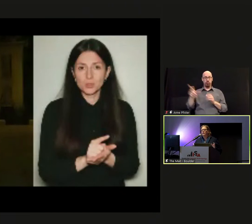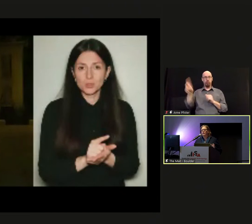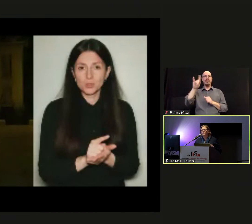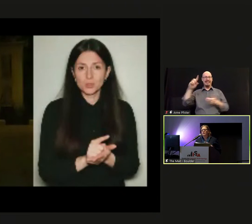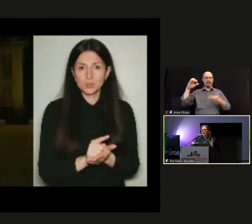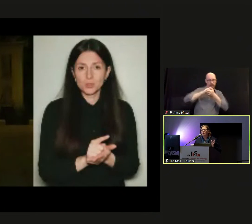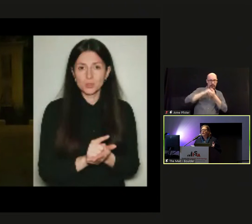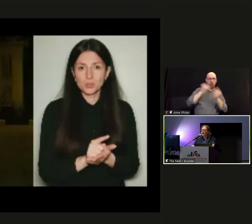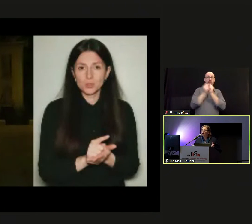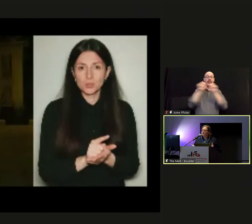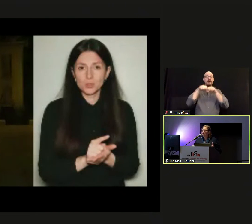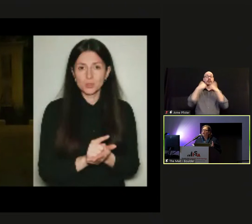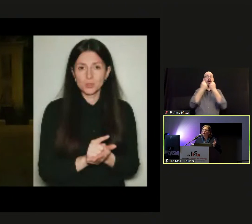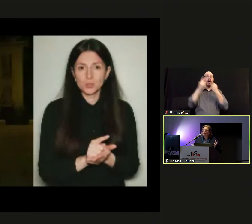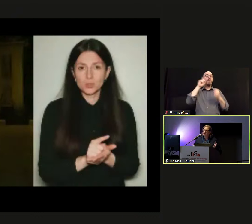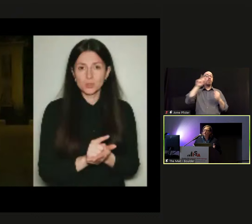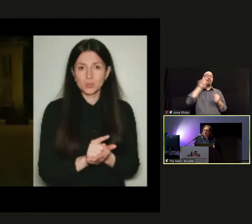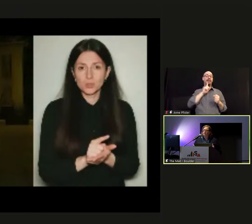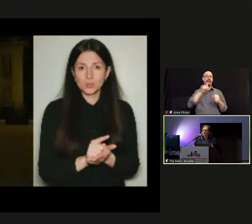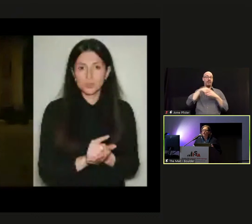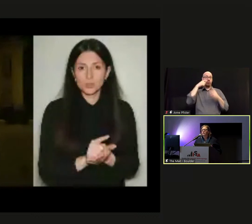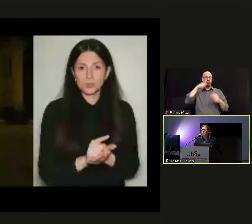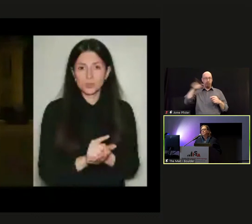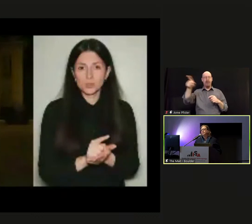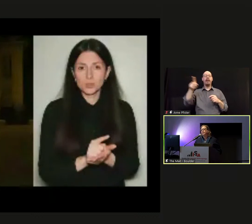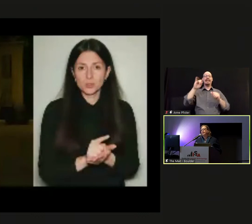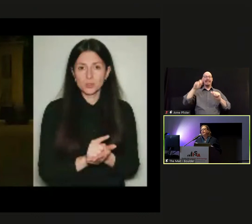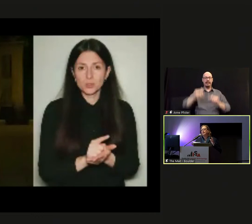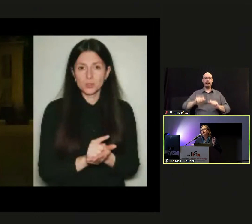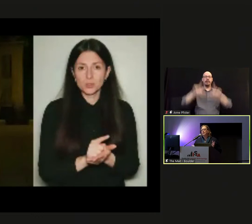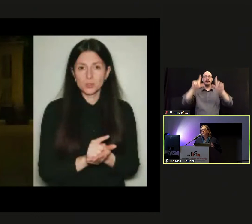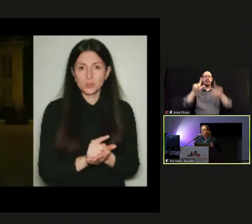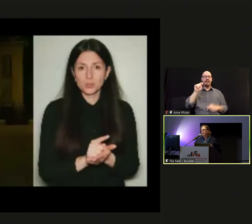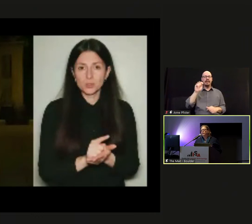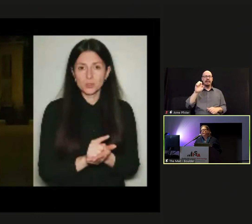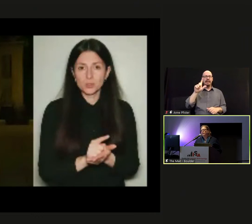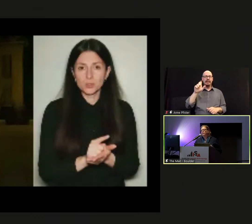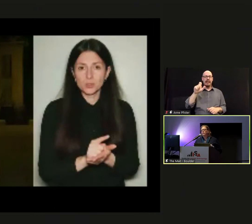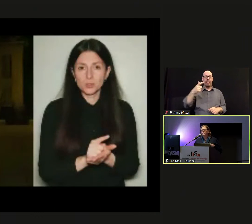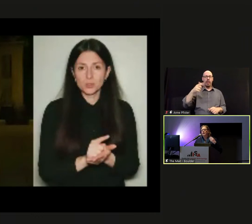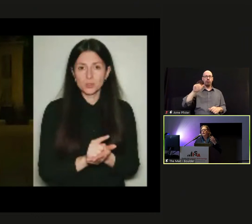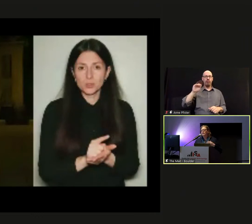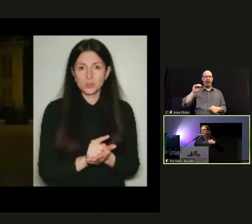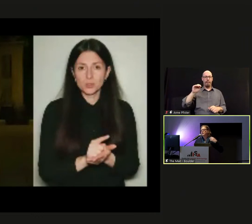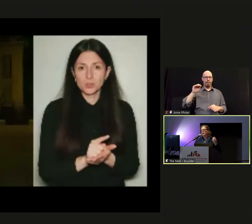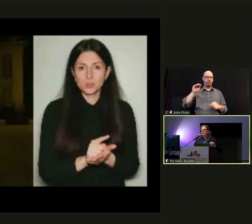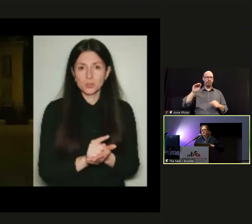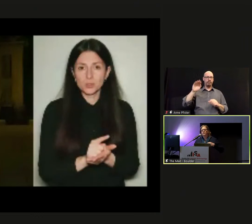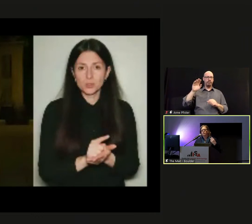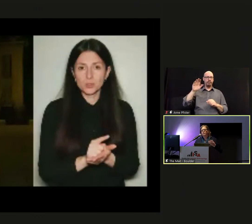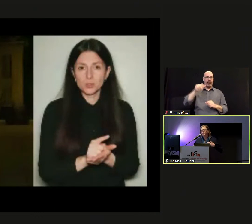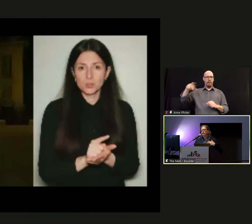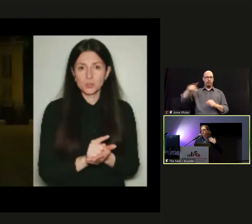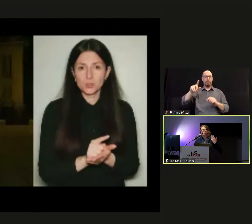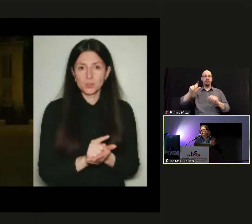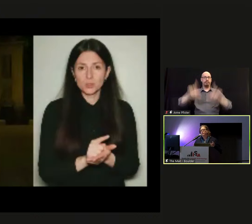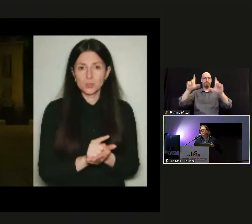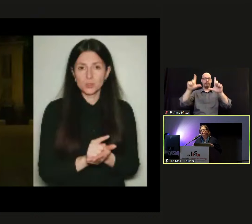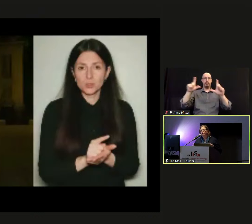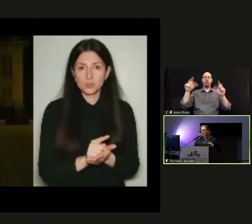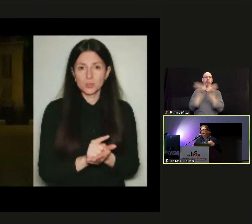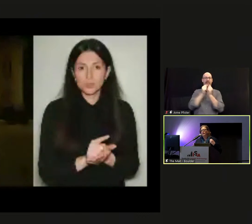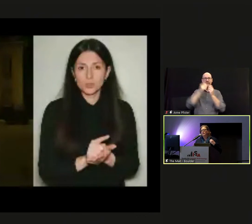the Deaf and got Telegram channels up and running with tons and tons of interpretation